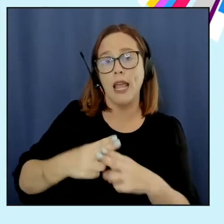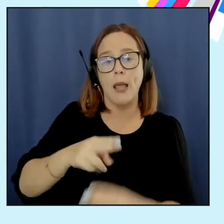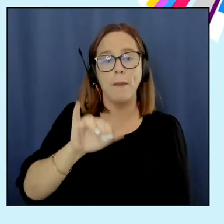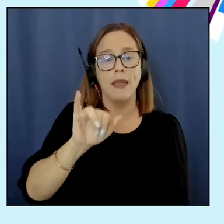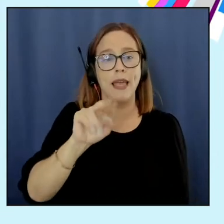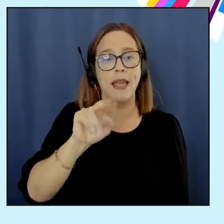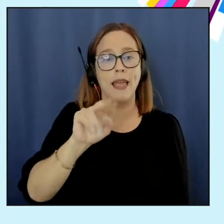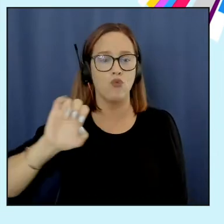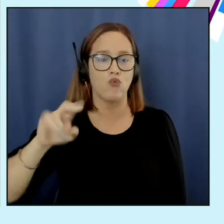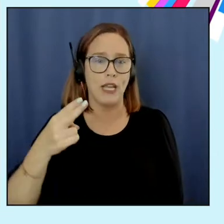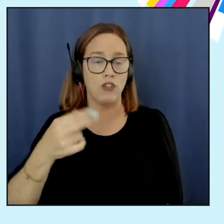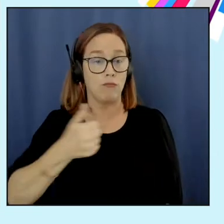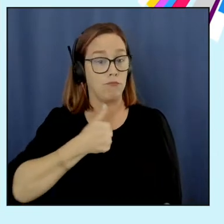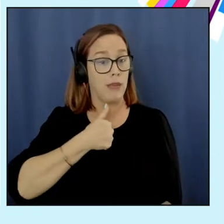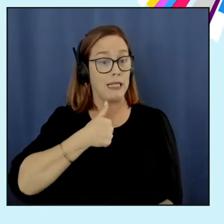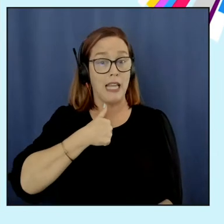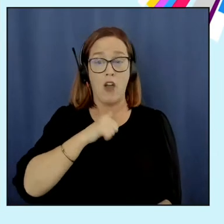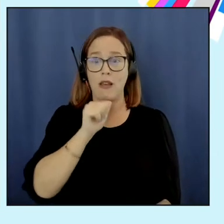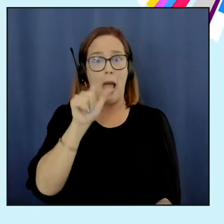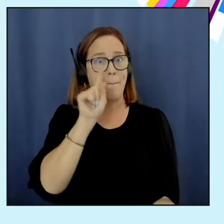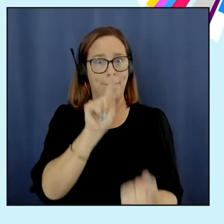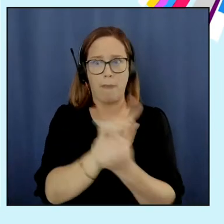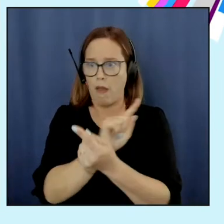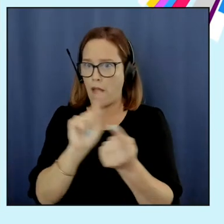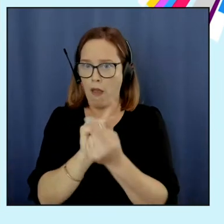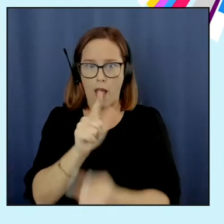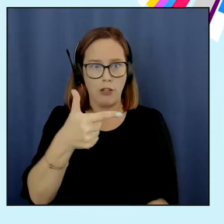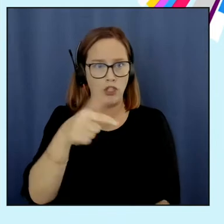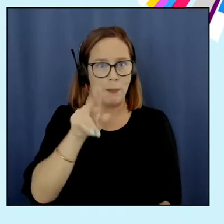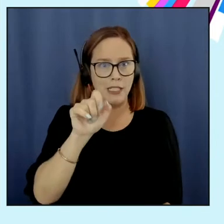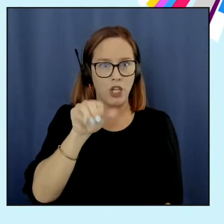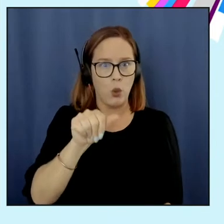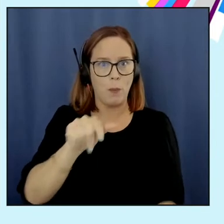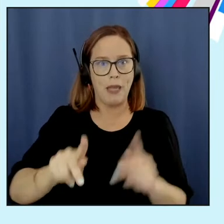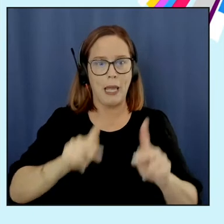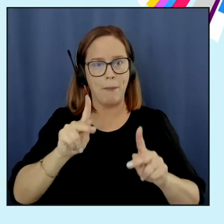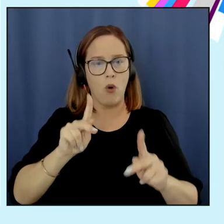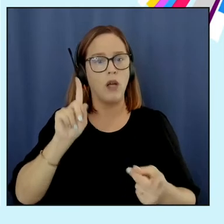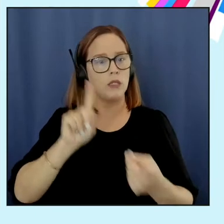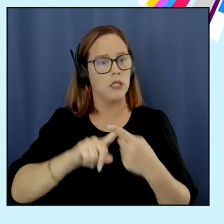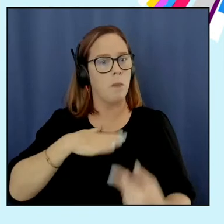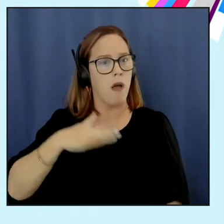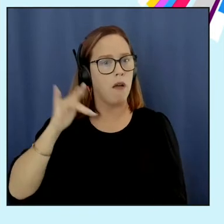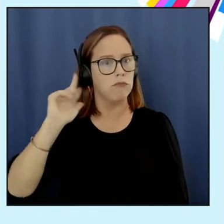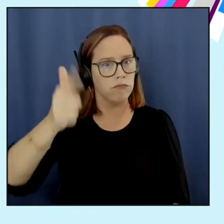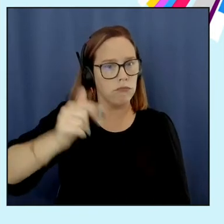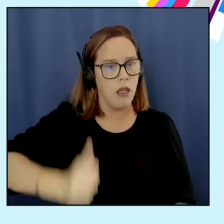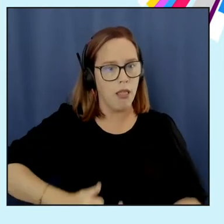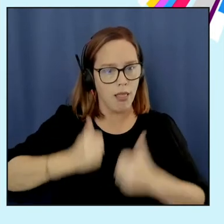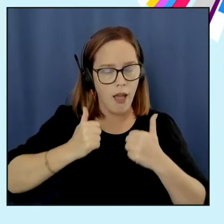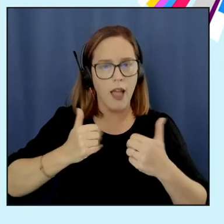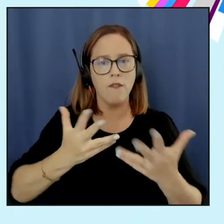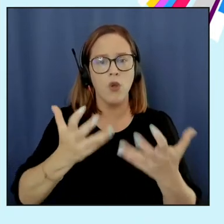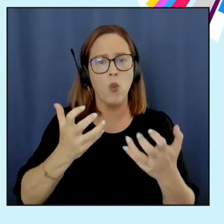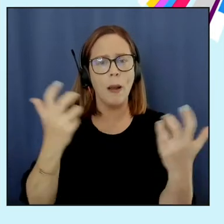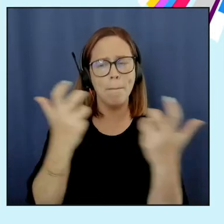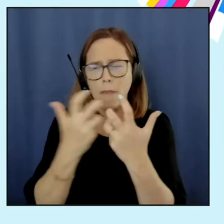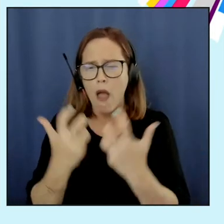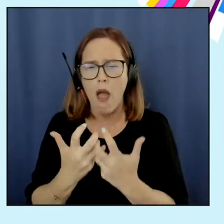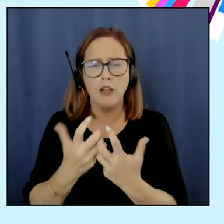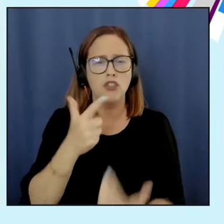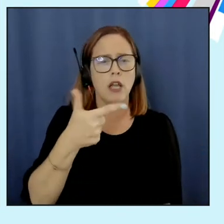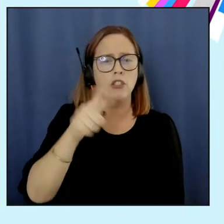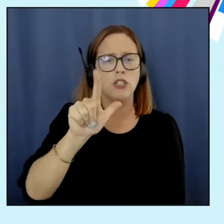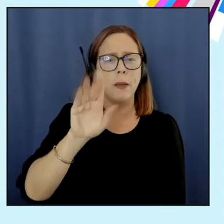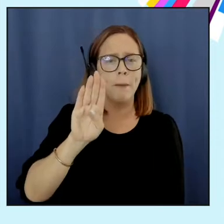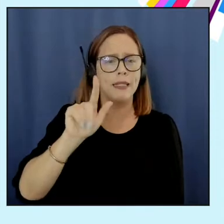until I was in my early 20s. We use technology to match LGBTQ people with the safe resources that they need. A refugee and asylum